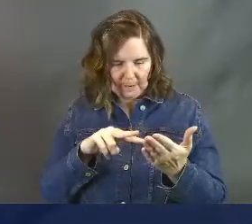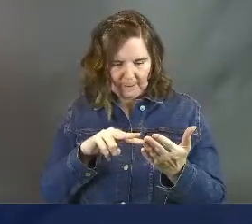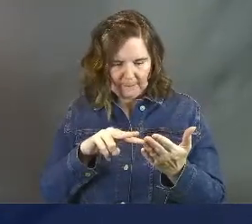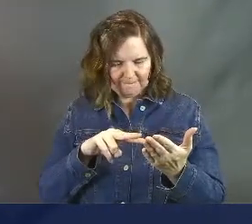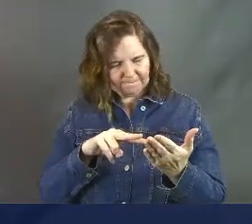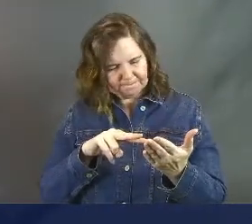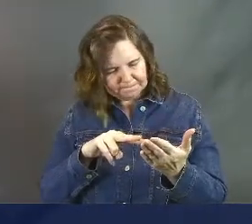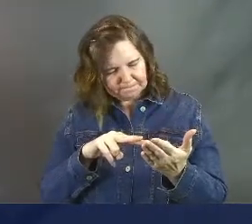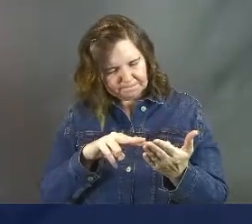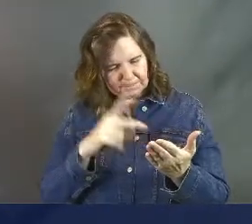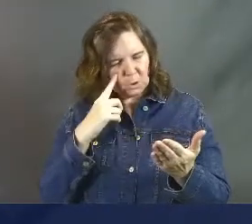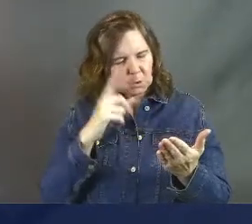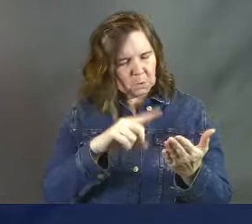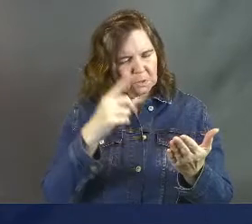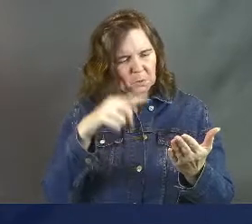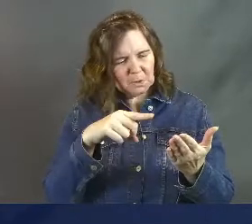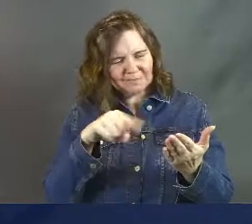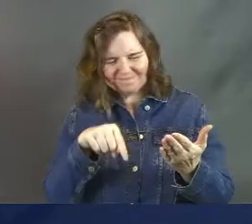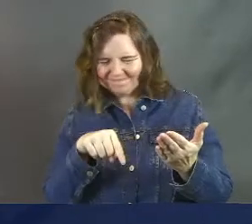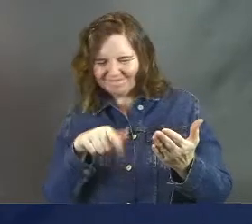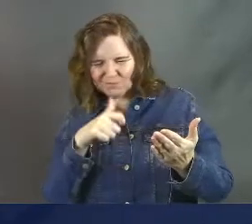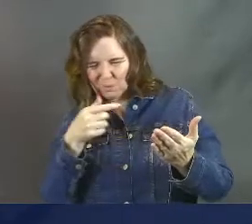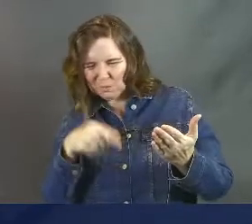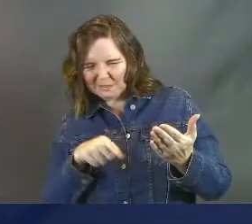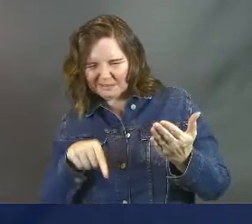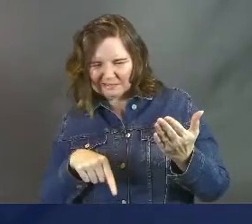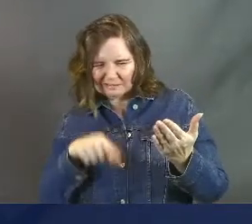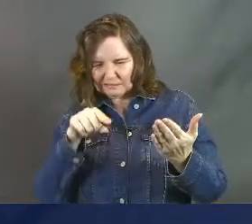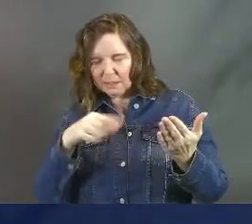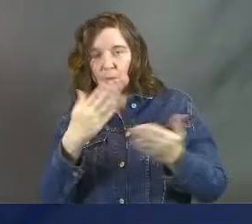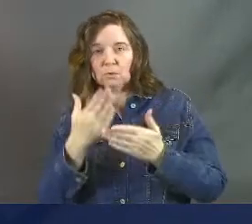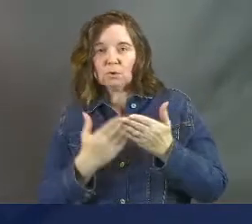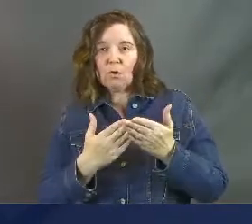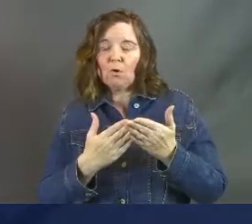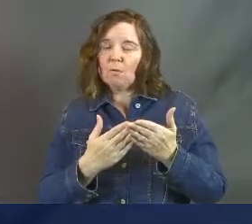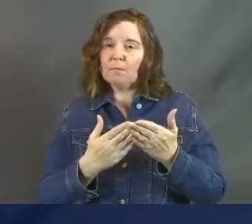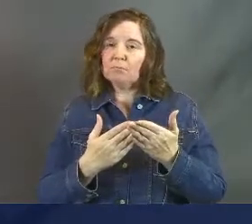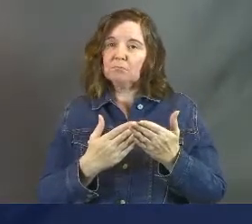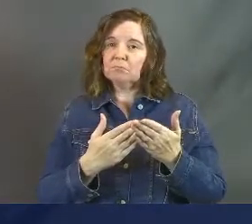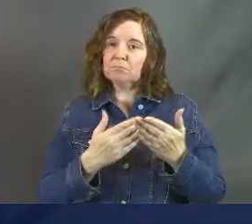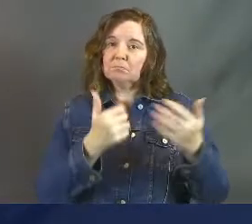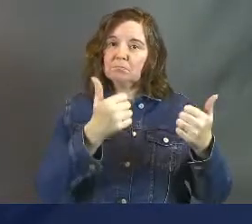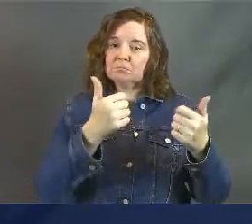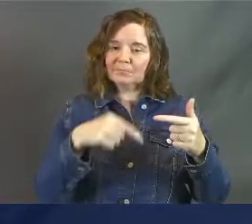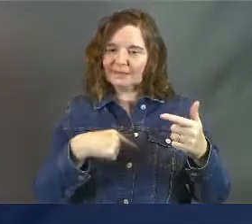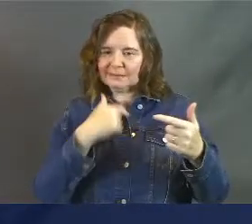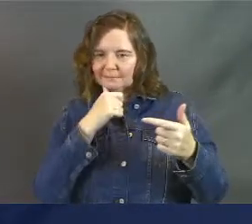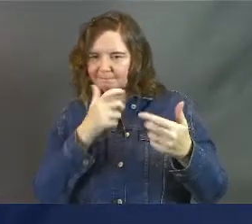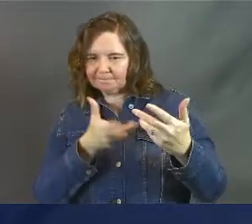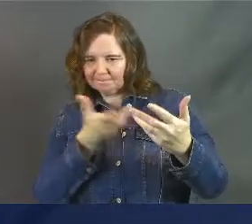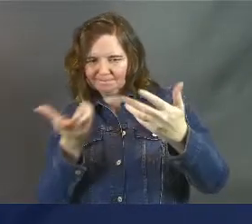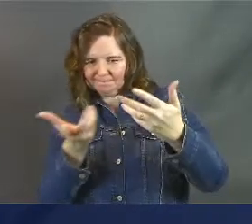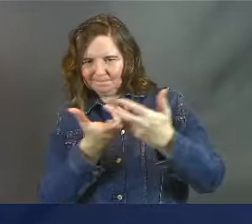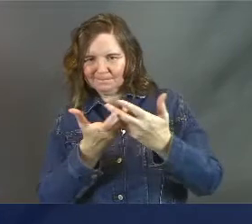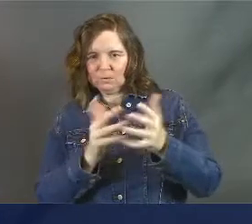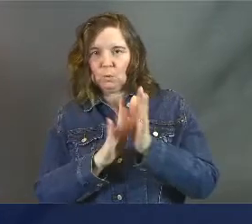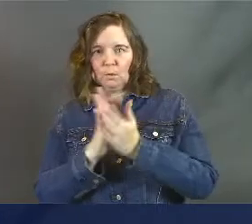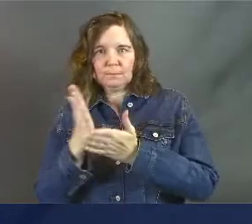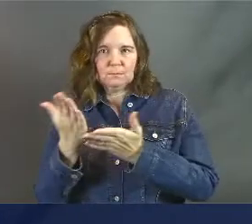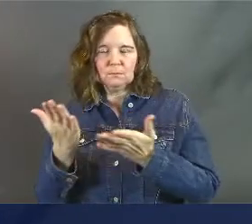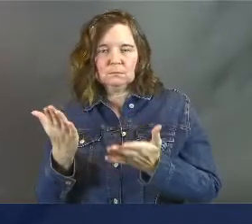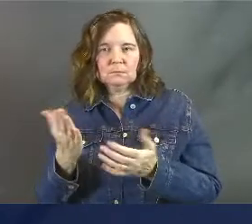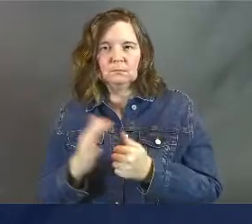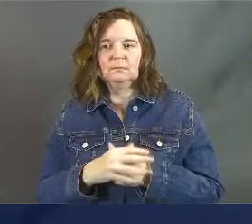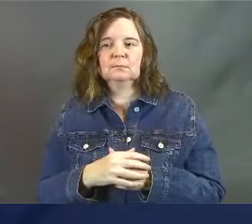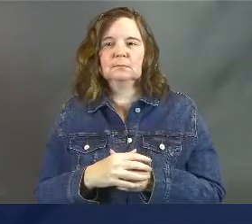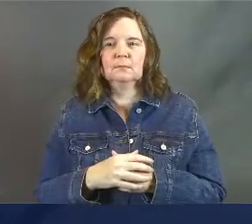their political platform and all the tenets of that. And we saw some of those tenets on that political platform did not line up with scripture as far as we're